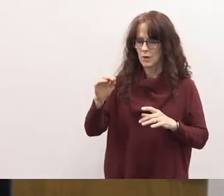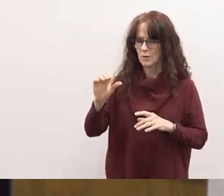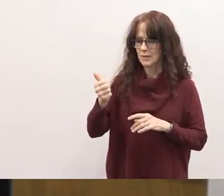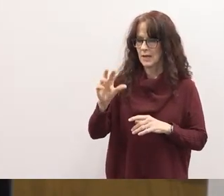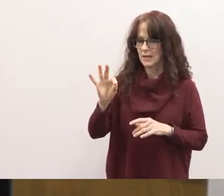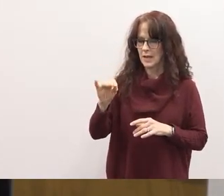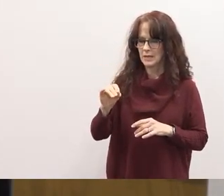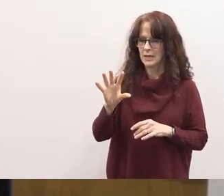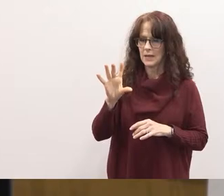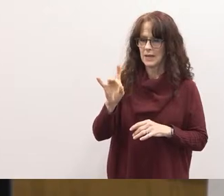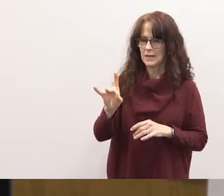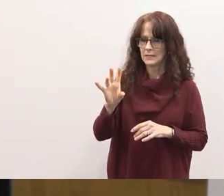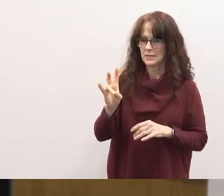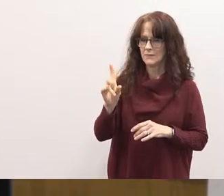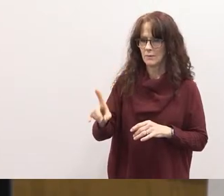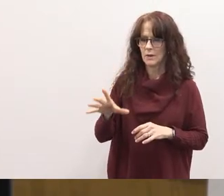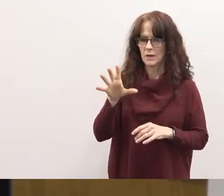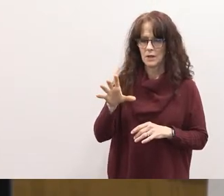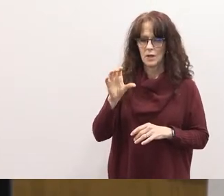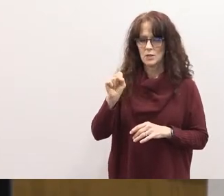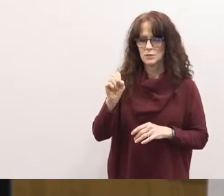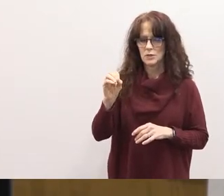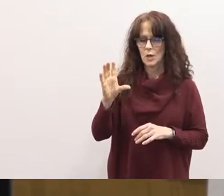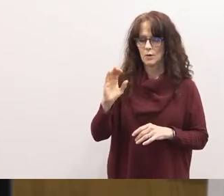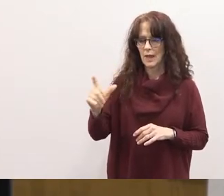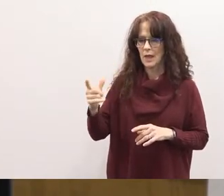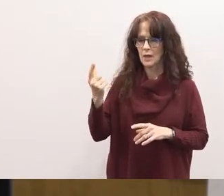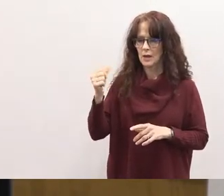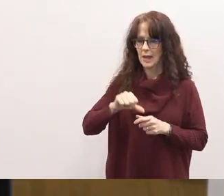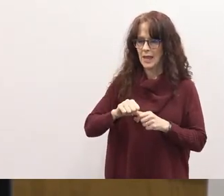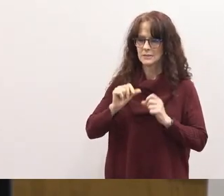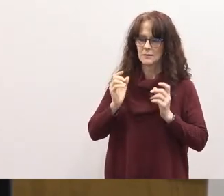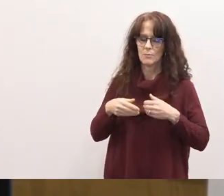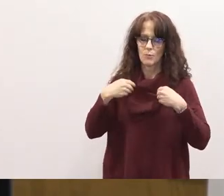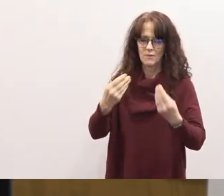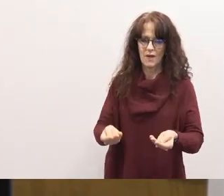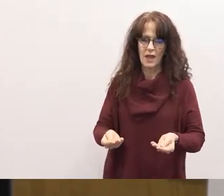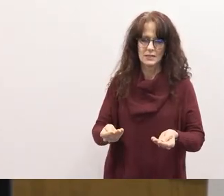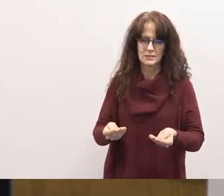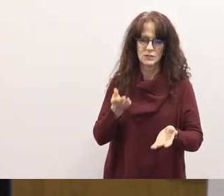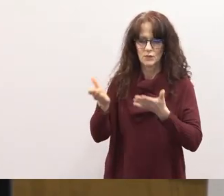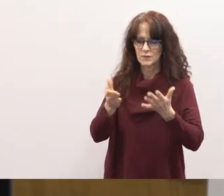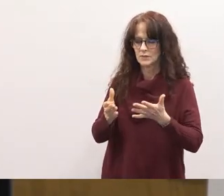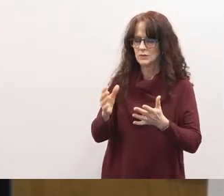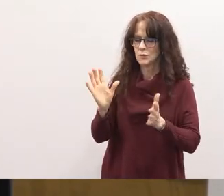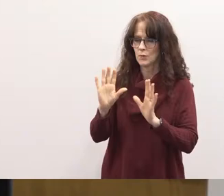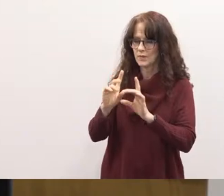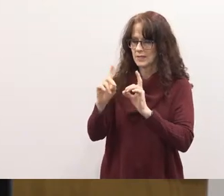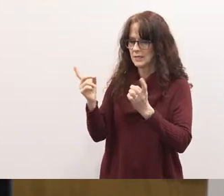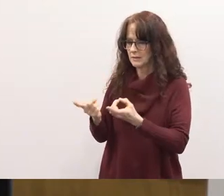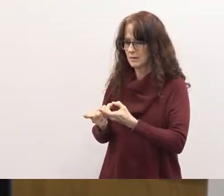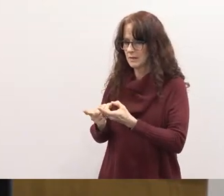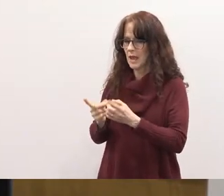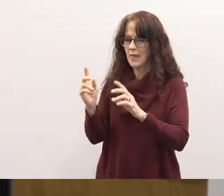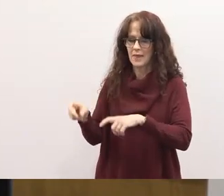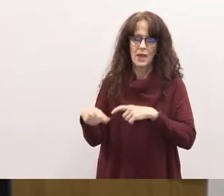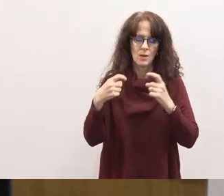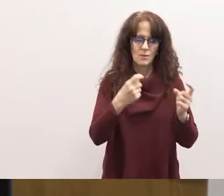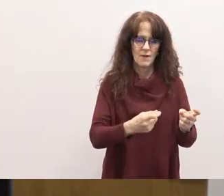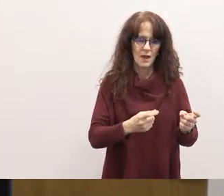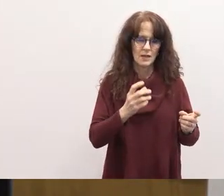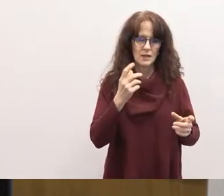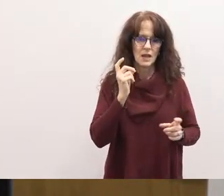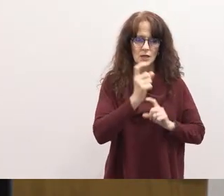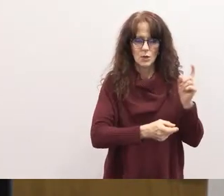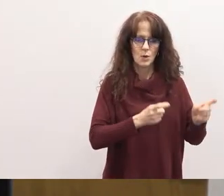and under 87-100. SoCal Gas provides services to the Long Beach Unified School District and has in the last 12 months provided a donation to the nonprofit